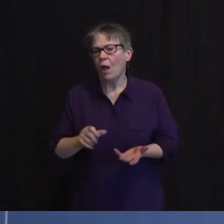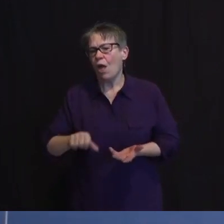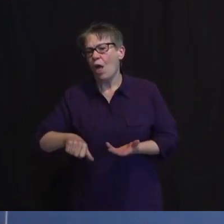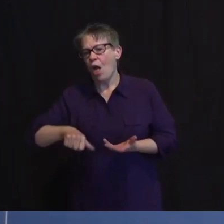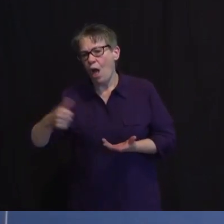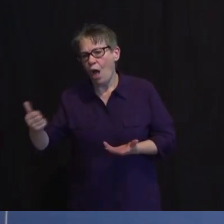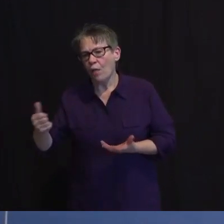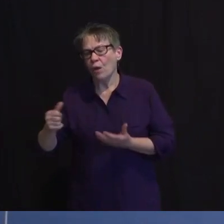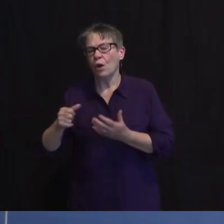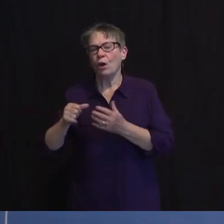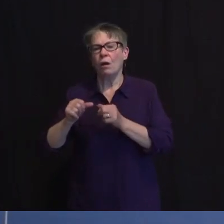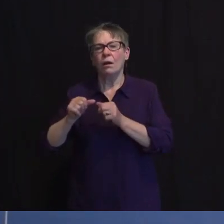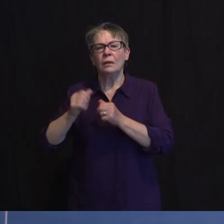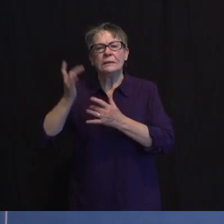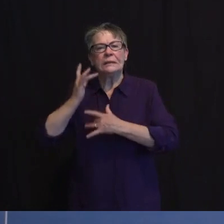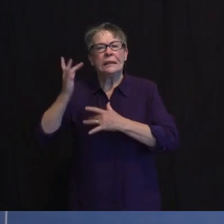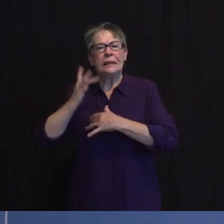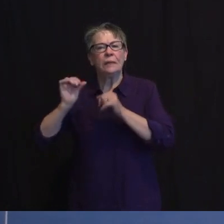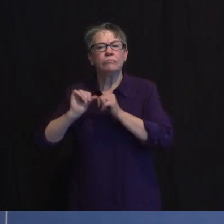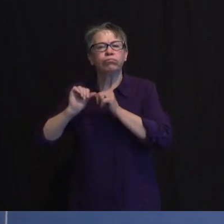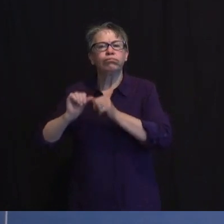19.7% chronic lung disease,